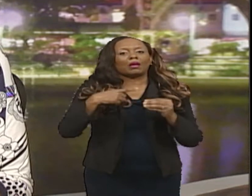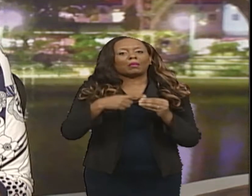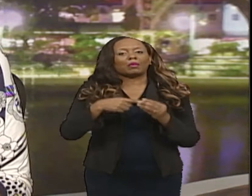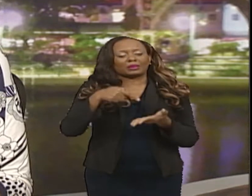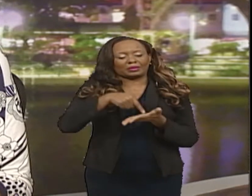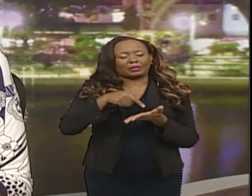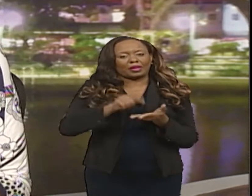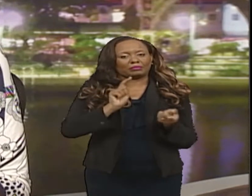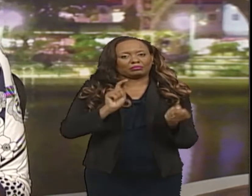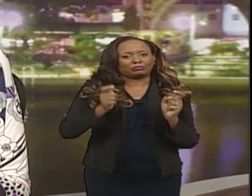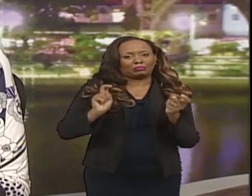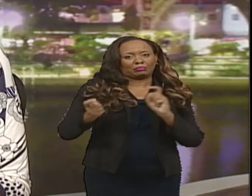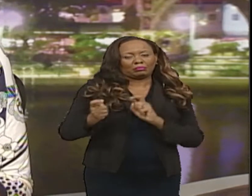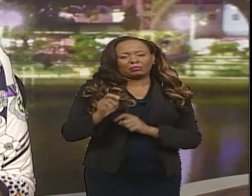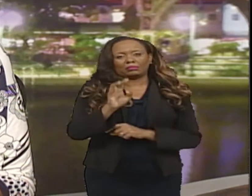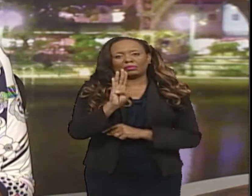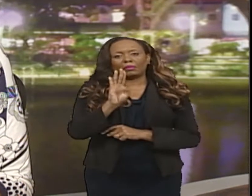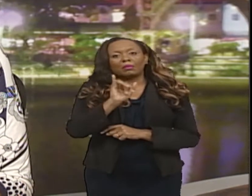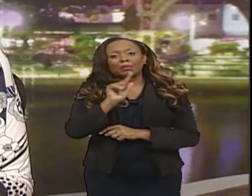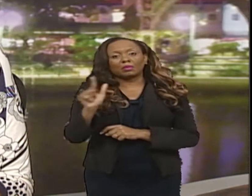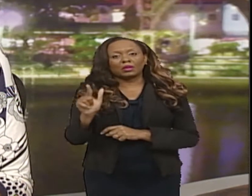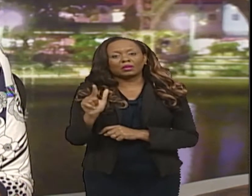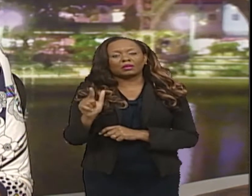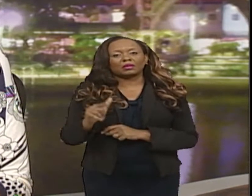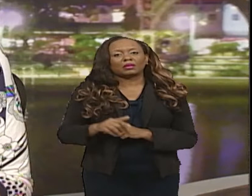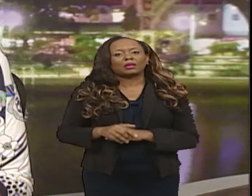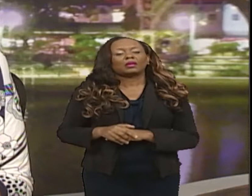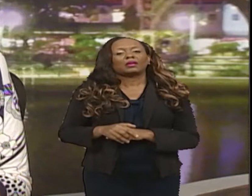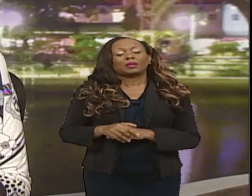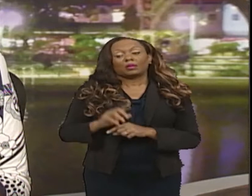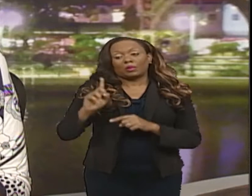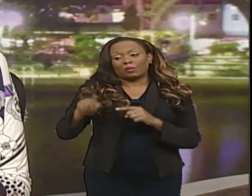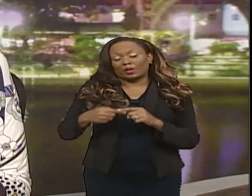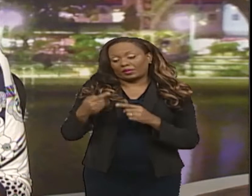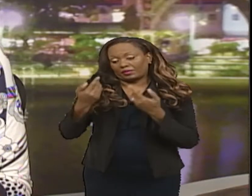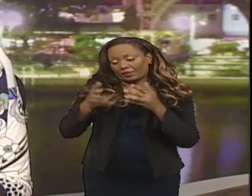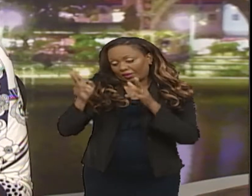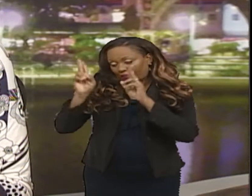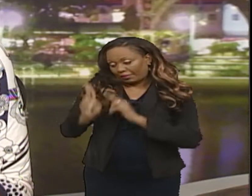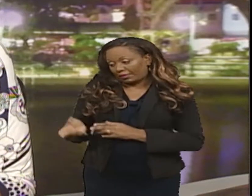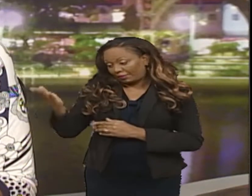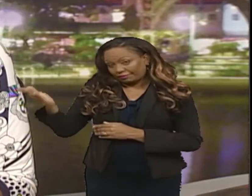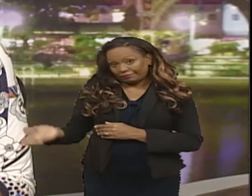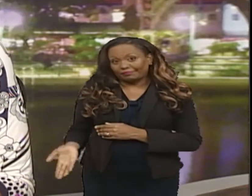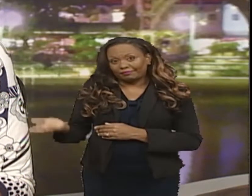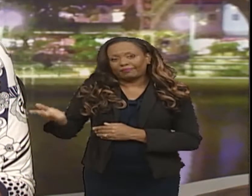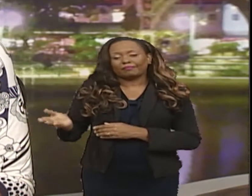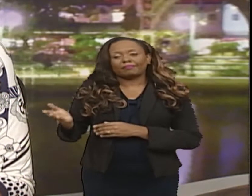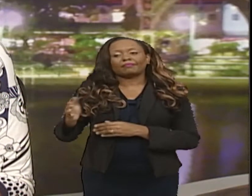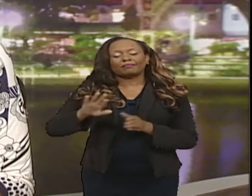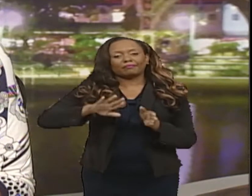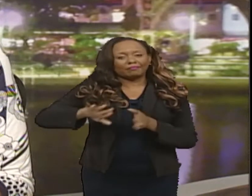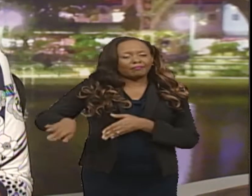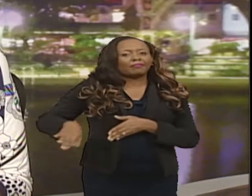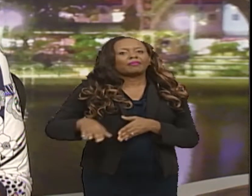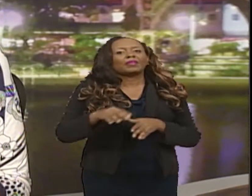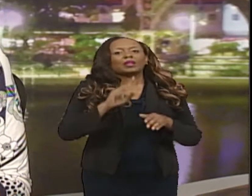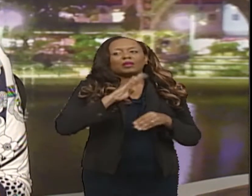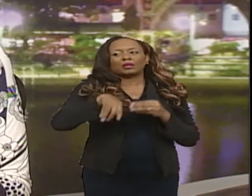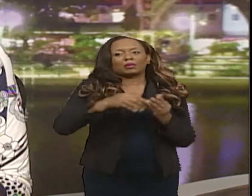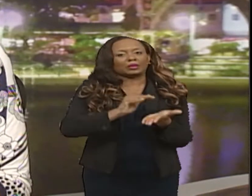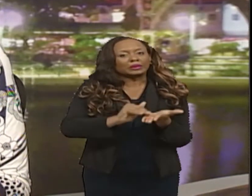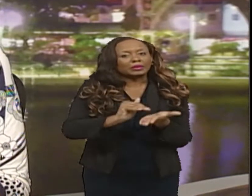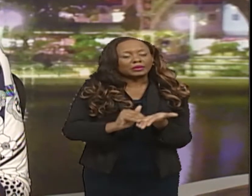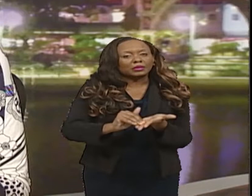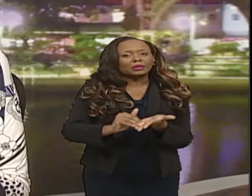Debt Restructuring Bill 2018, which followed the tributes to Sir Fred Gallo. He says while the layoffs will be hard